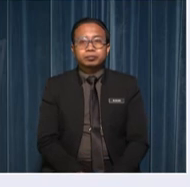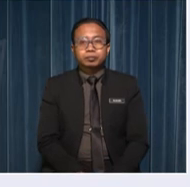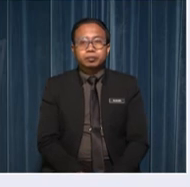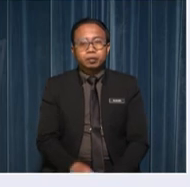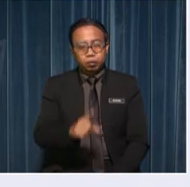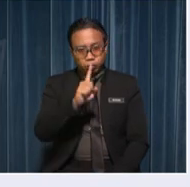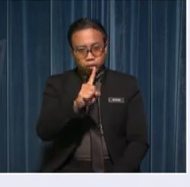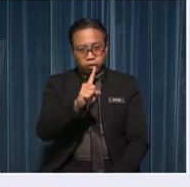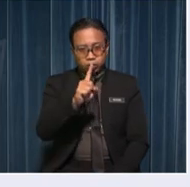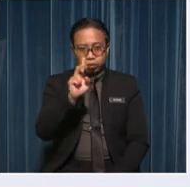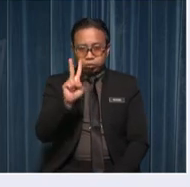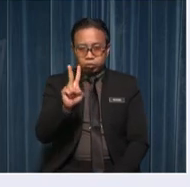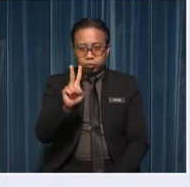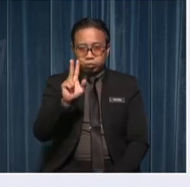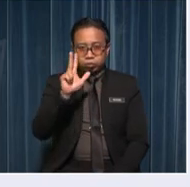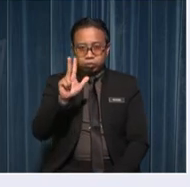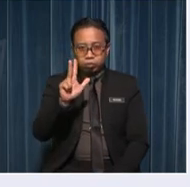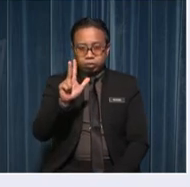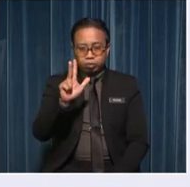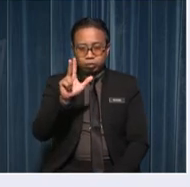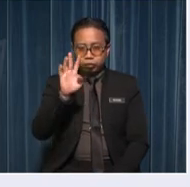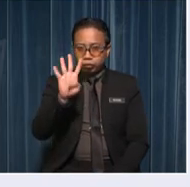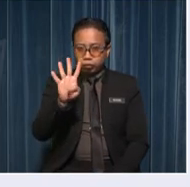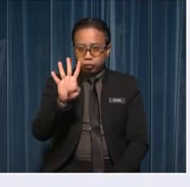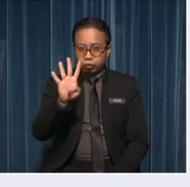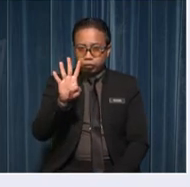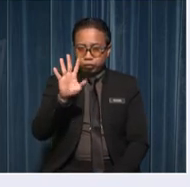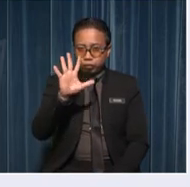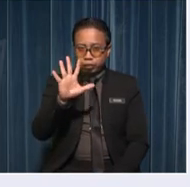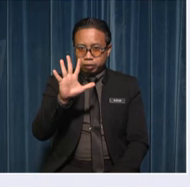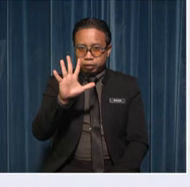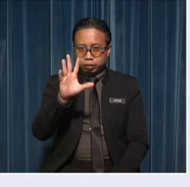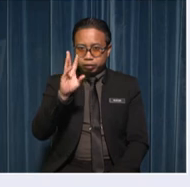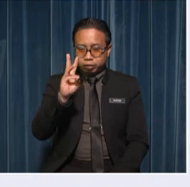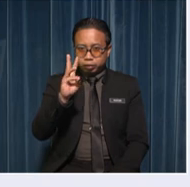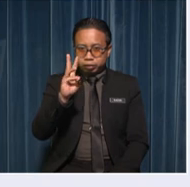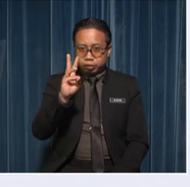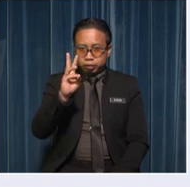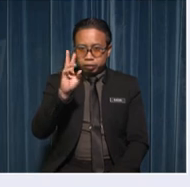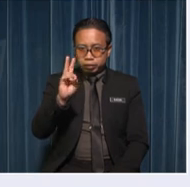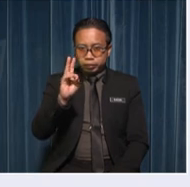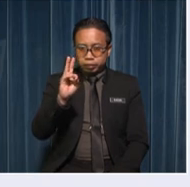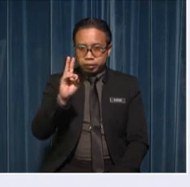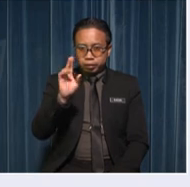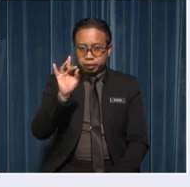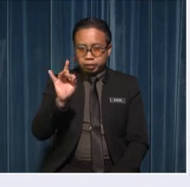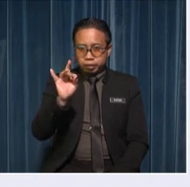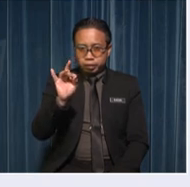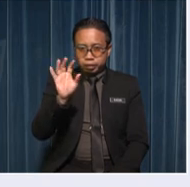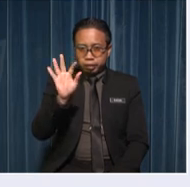1, 2, 3, 4, 5, 6, 7,